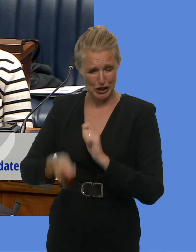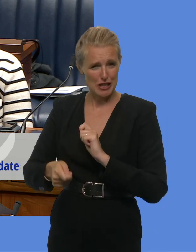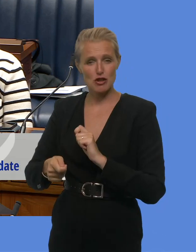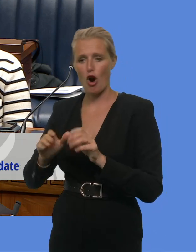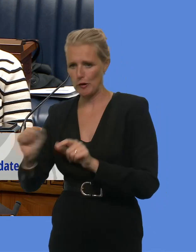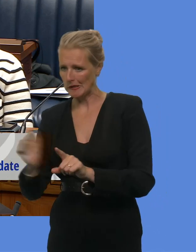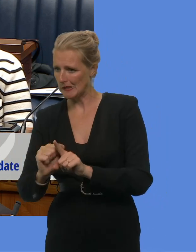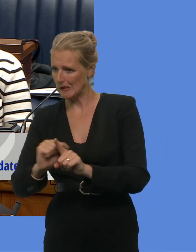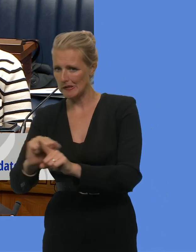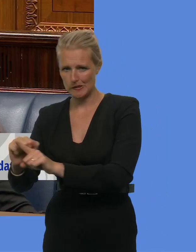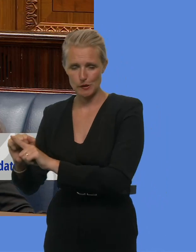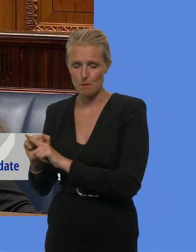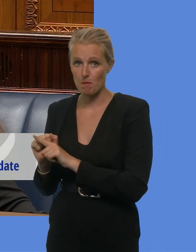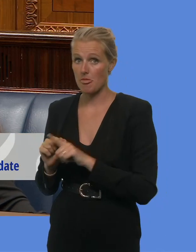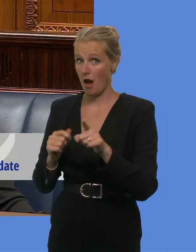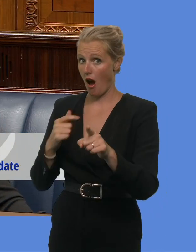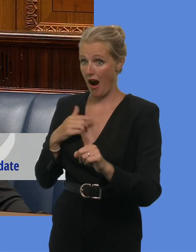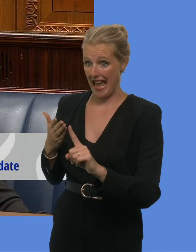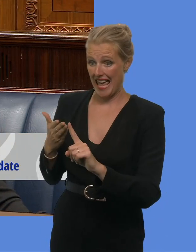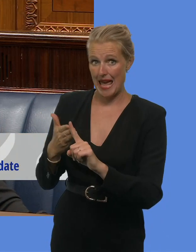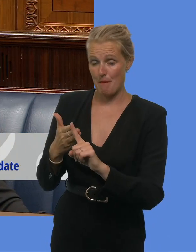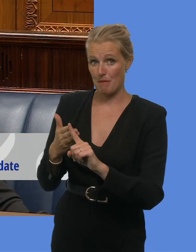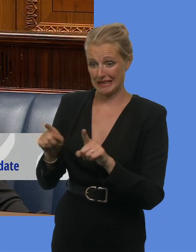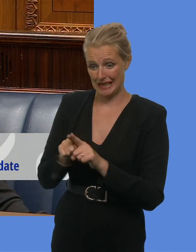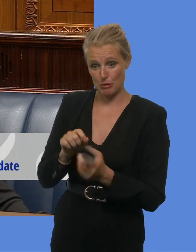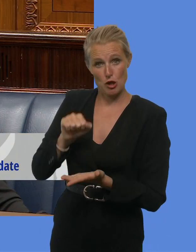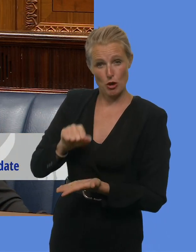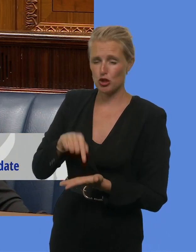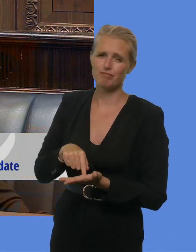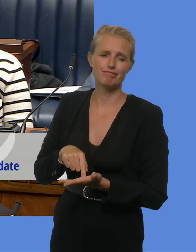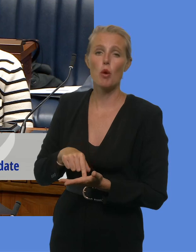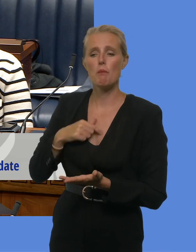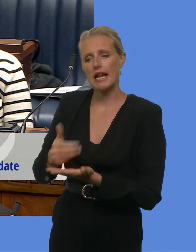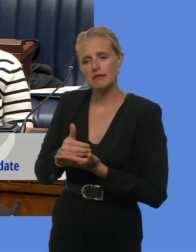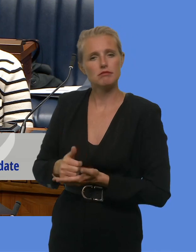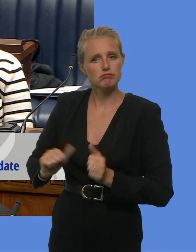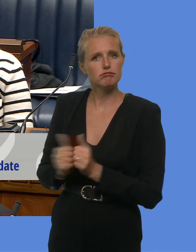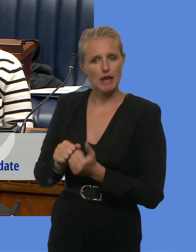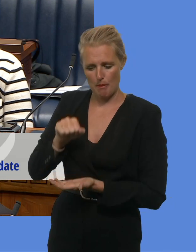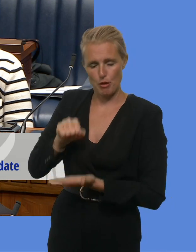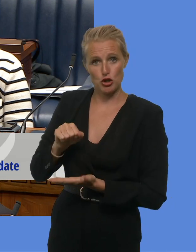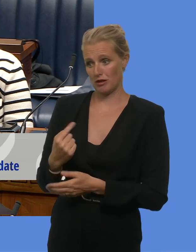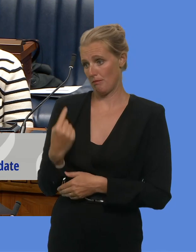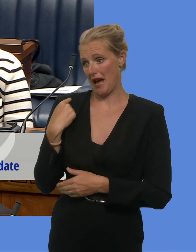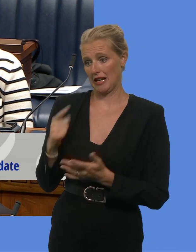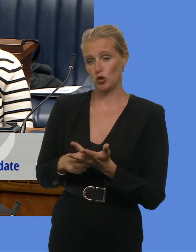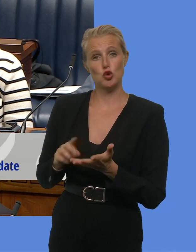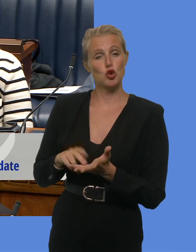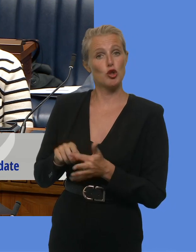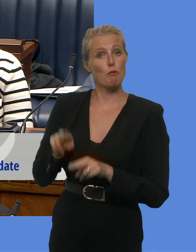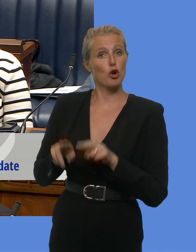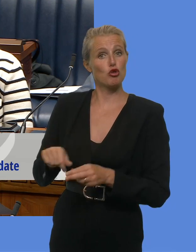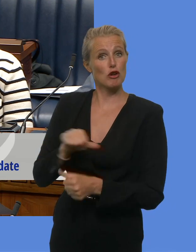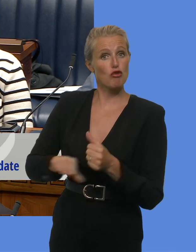But of course, our ambition goes well beyond what the budget is. We were able to secure a budget in terms of the June monitoring round and